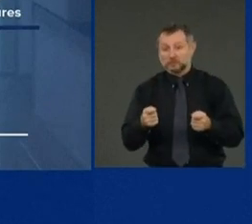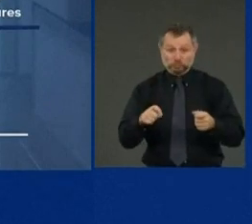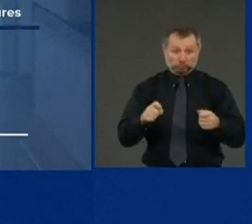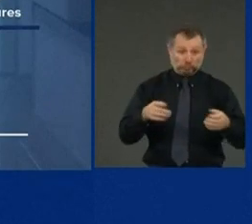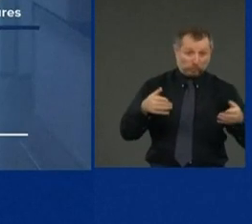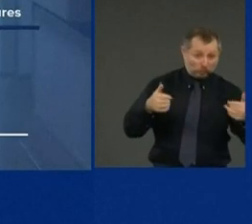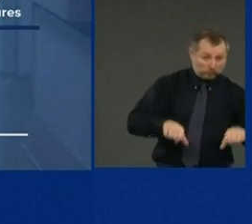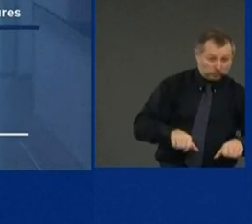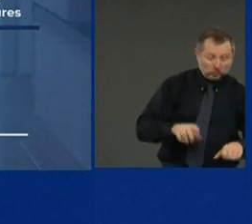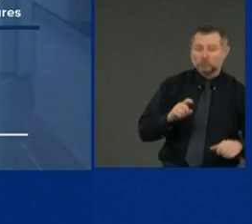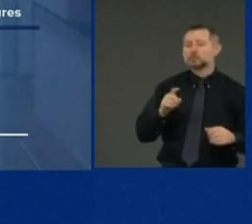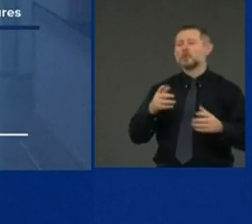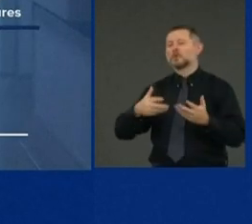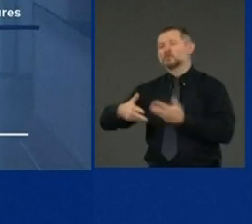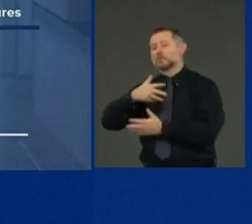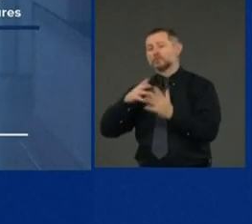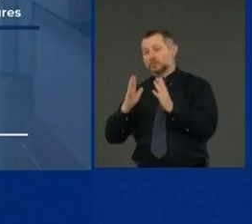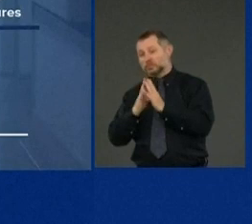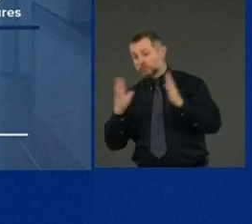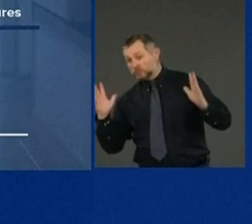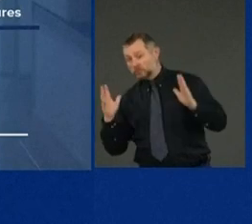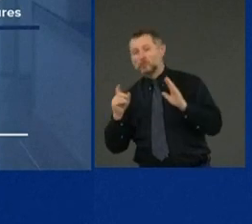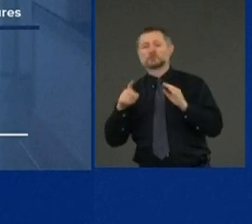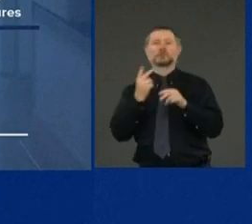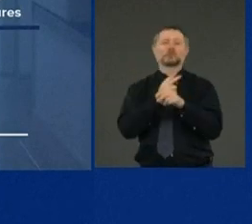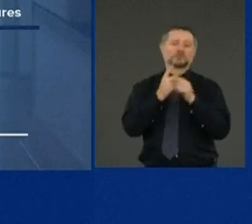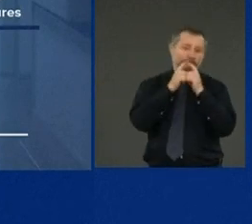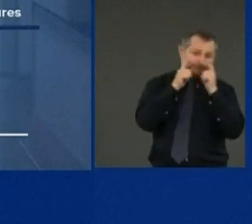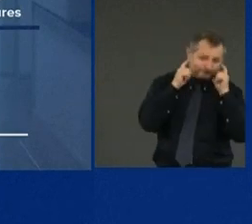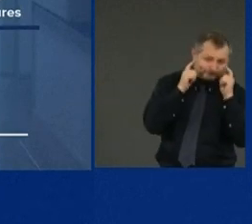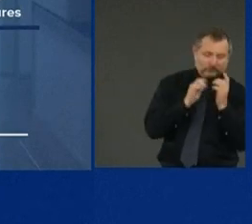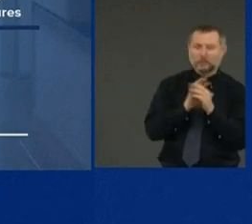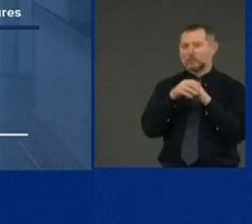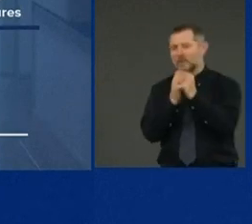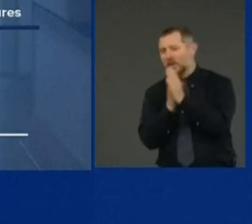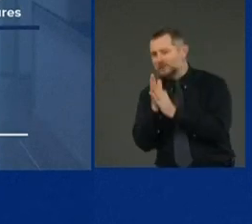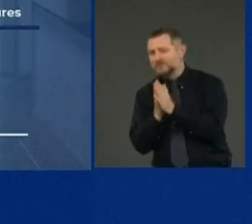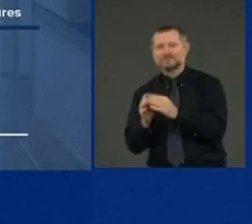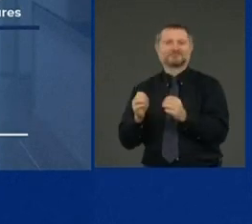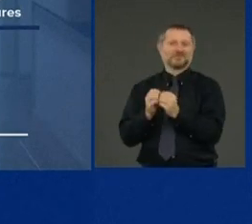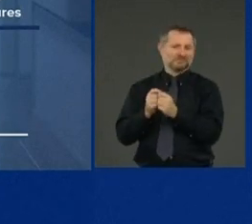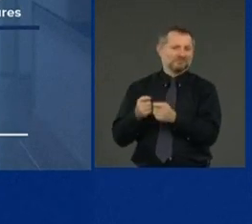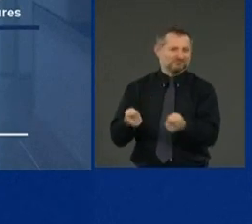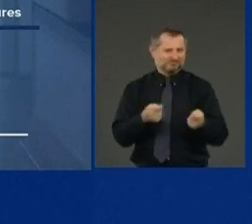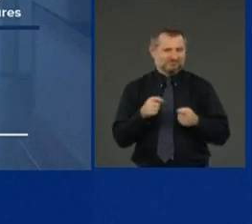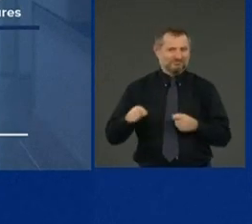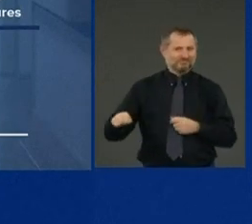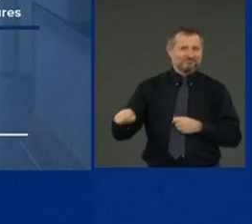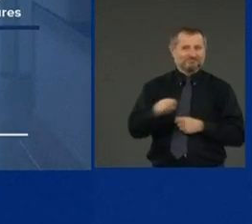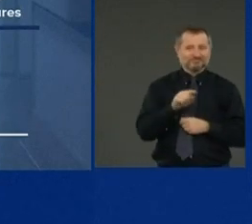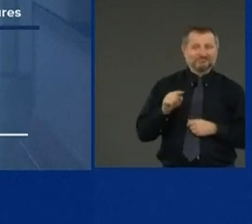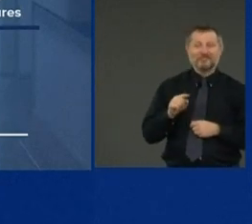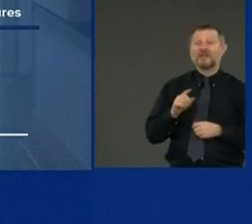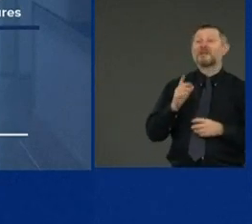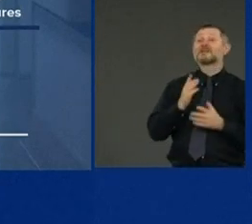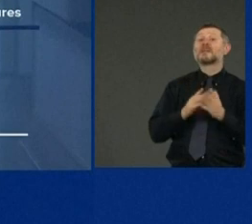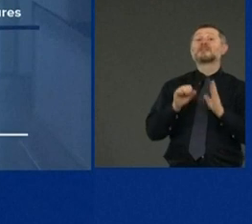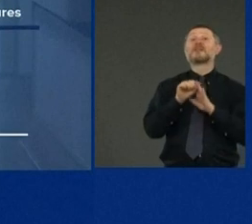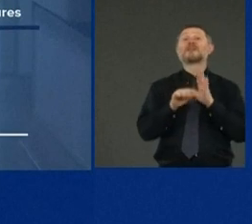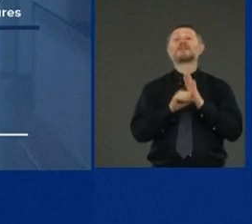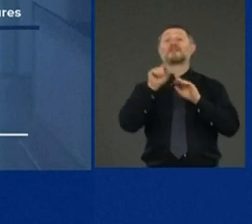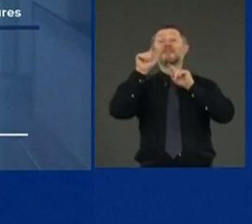mask, hand sanitizer, all those mitigation efforts that the states without